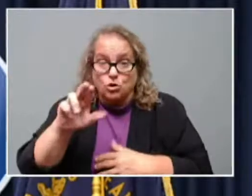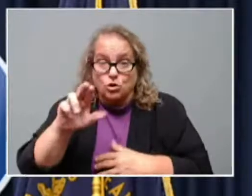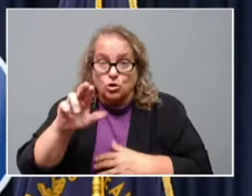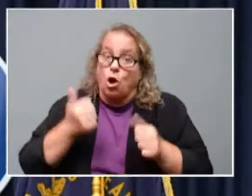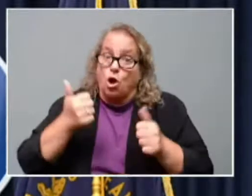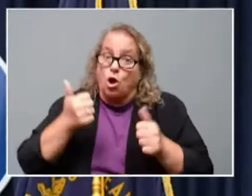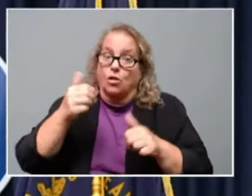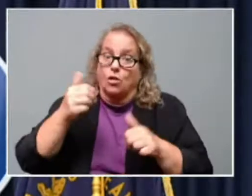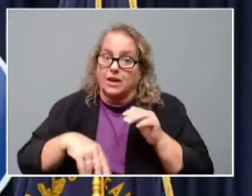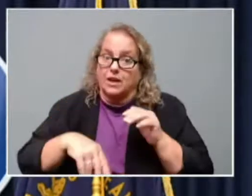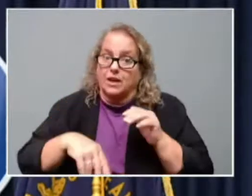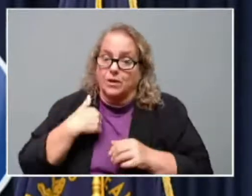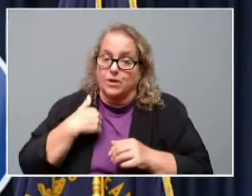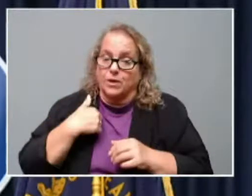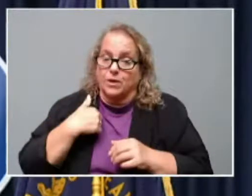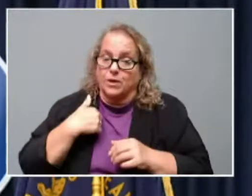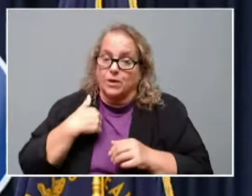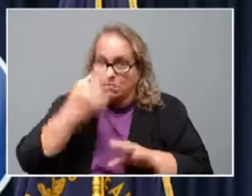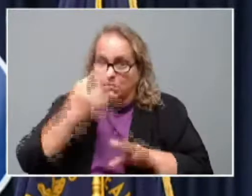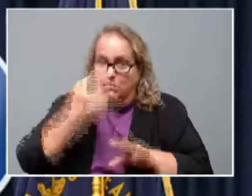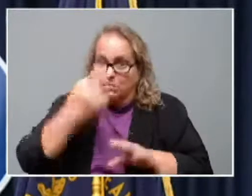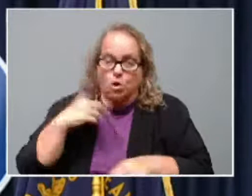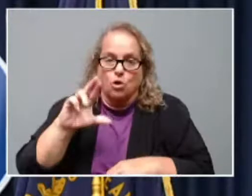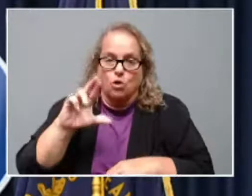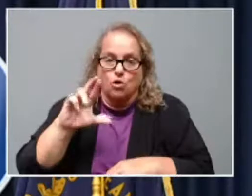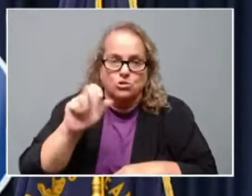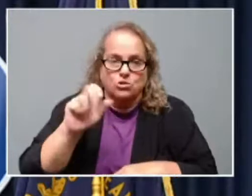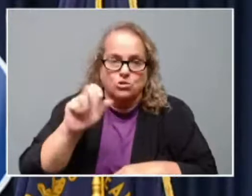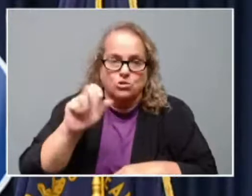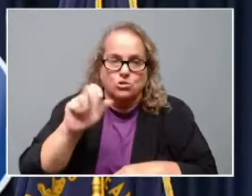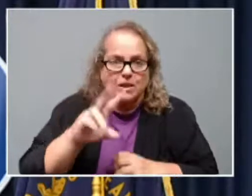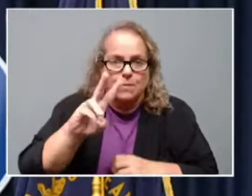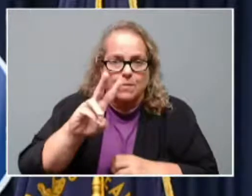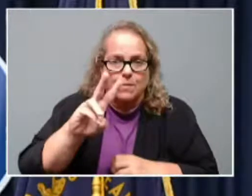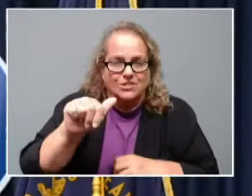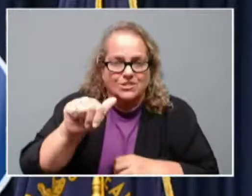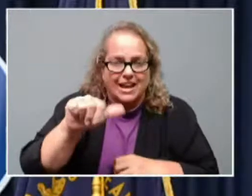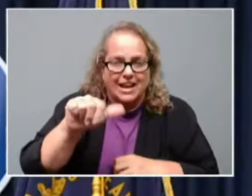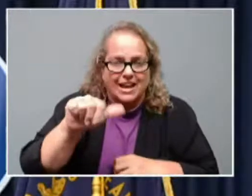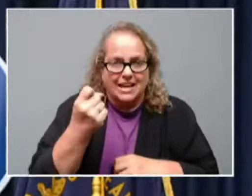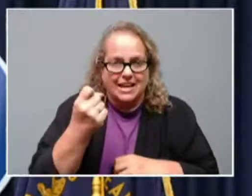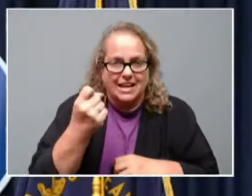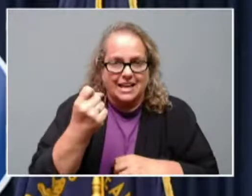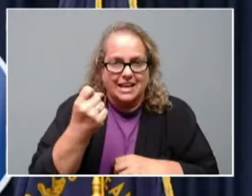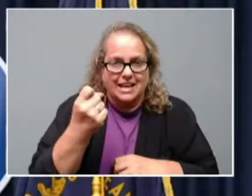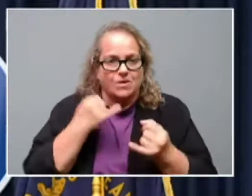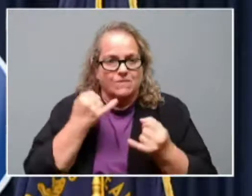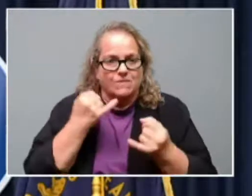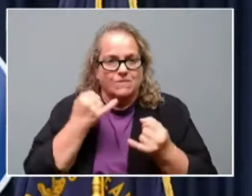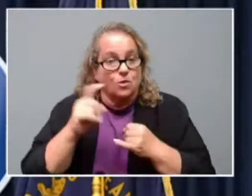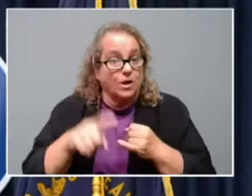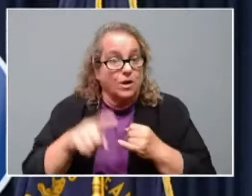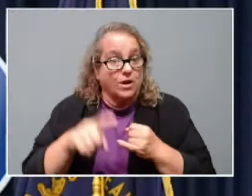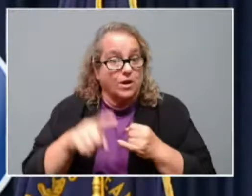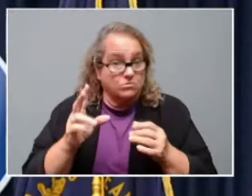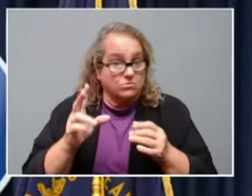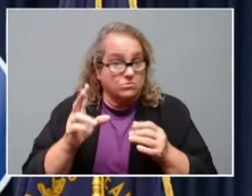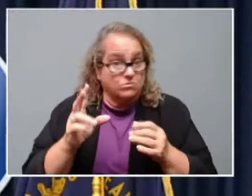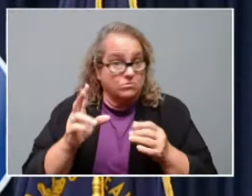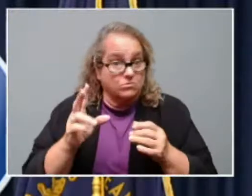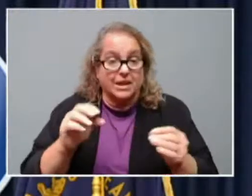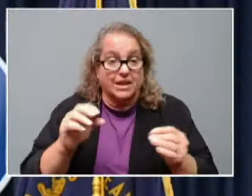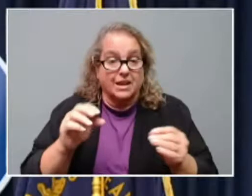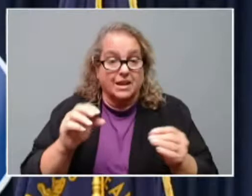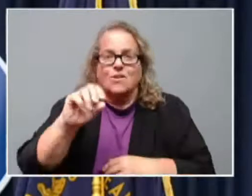Rachel Droz, WHAS 11, with our final question. All right, then Sarah Ladd,